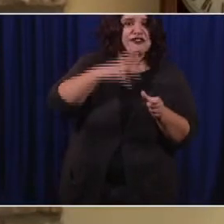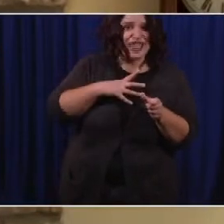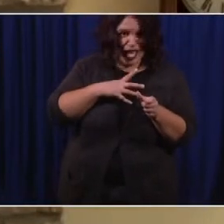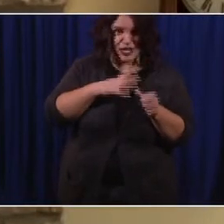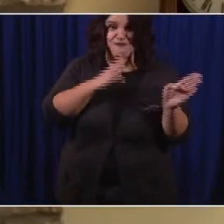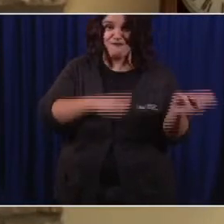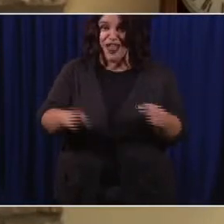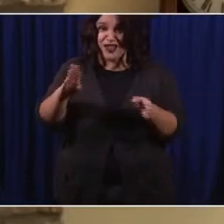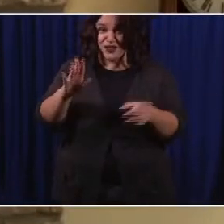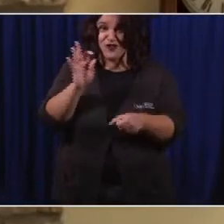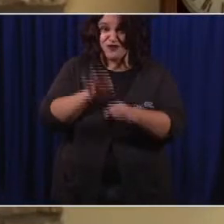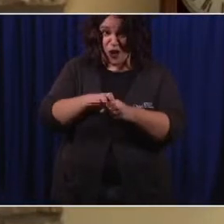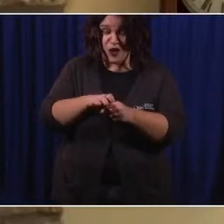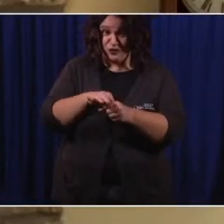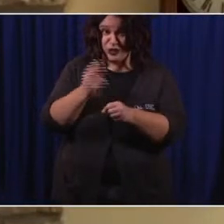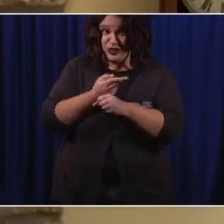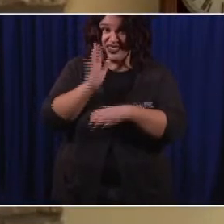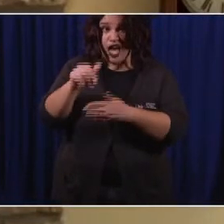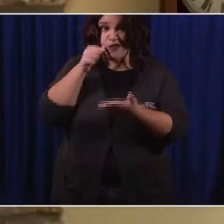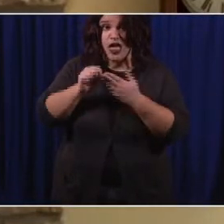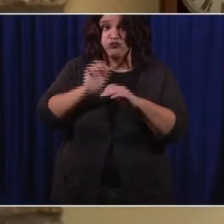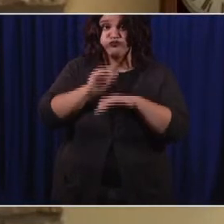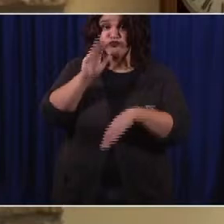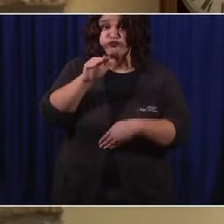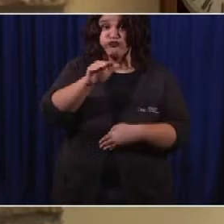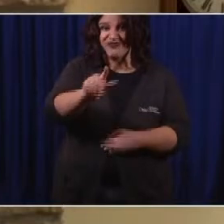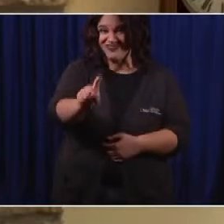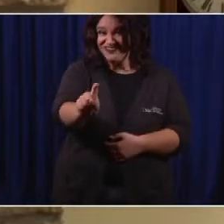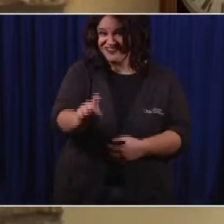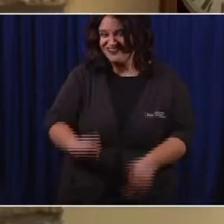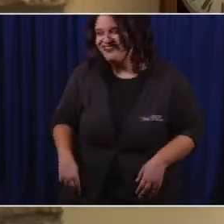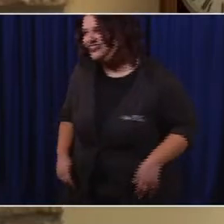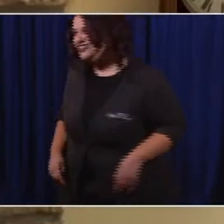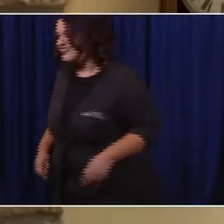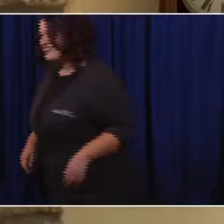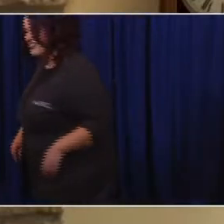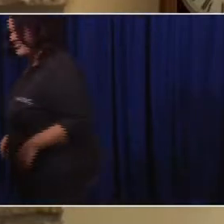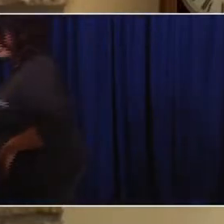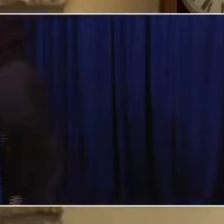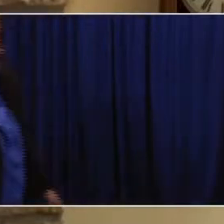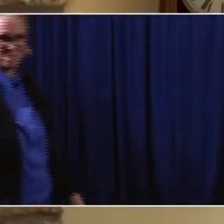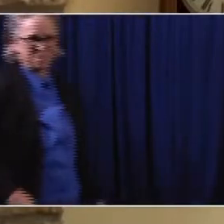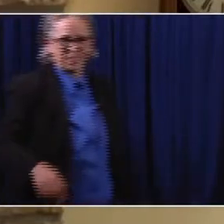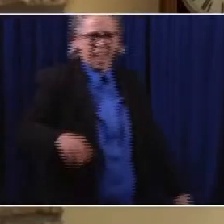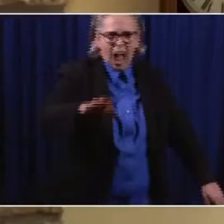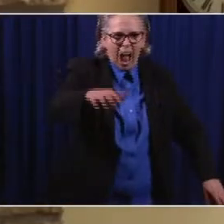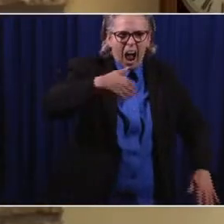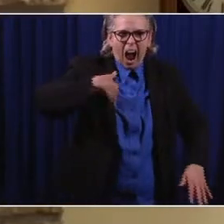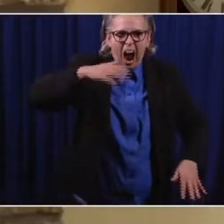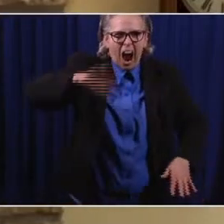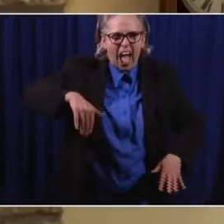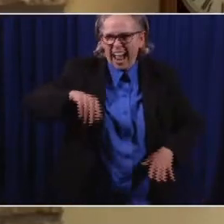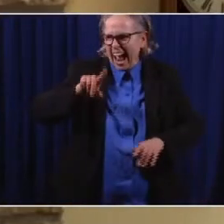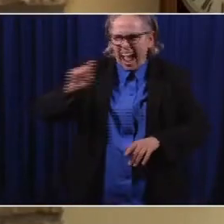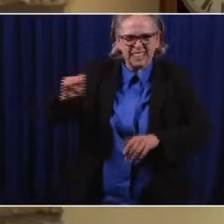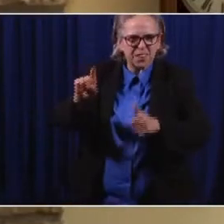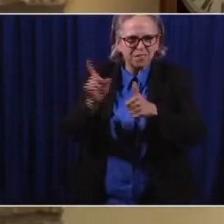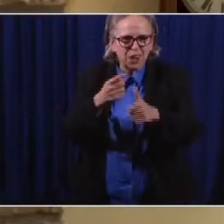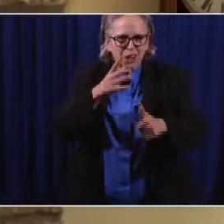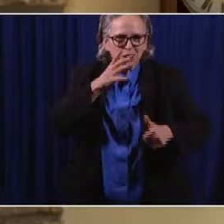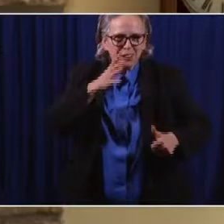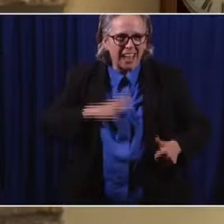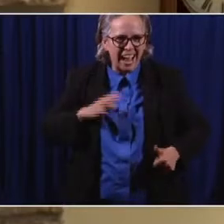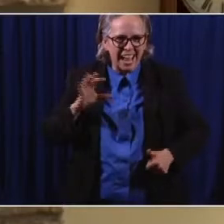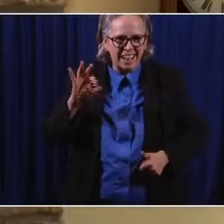First Lady, so we've not had that discussion. We've talked a little bit about it early on. I don't know how we're going to vote